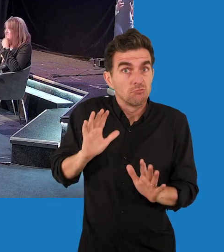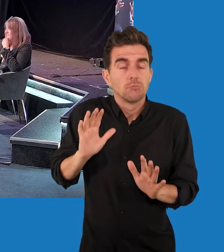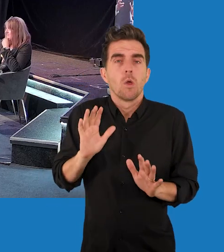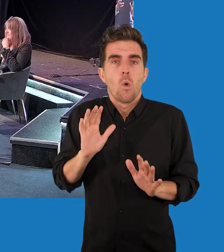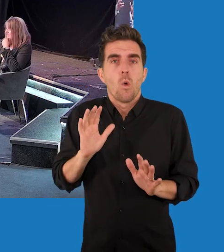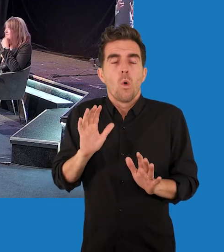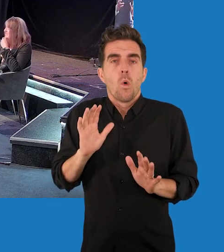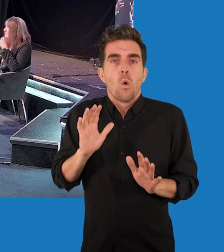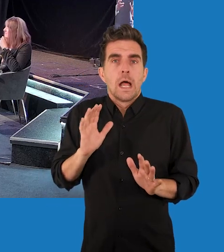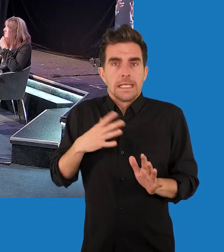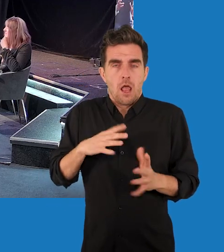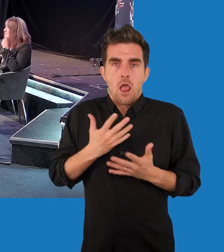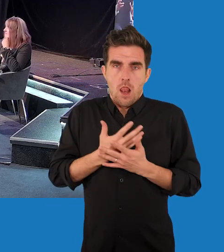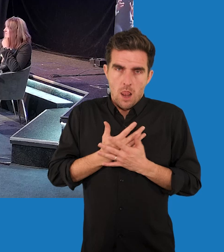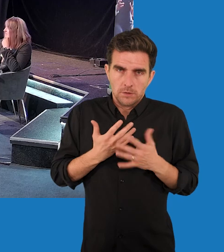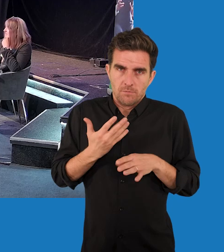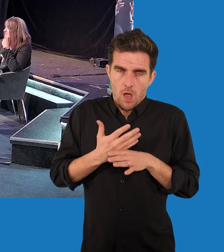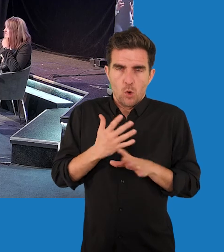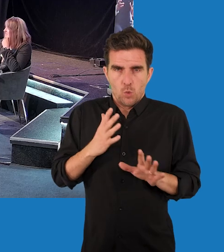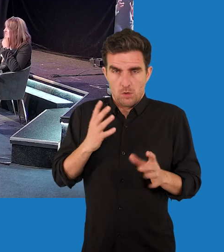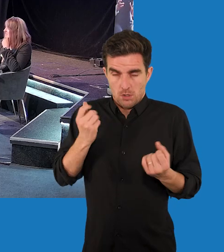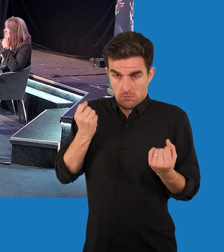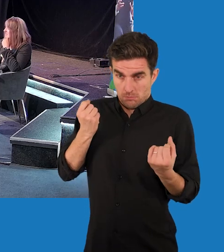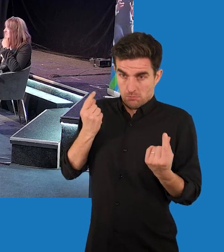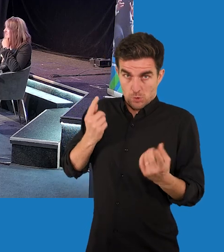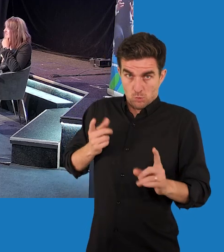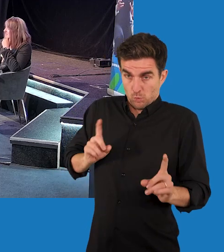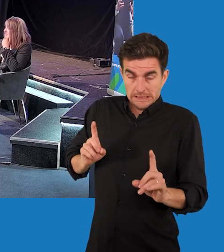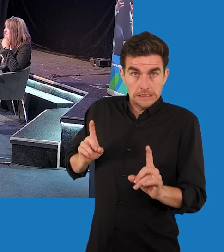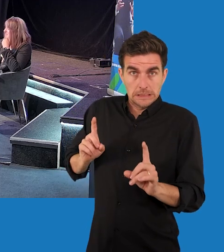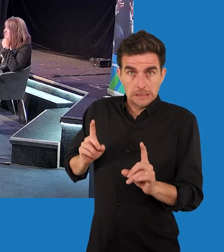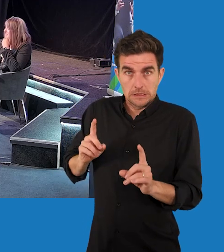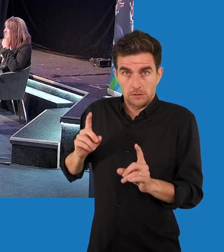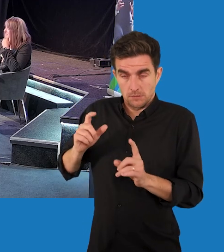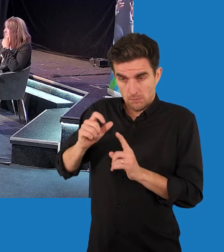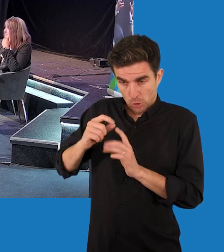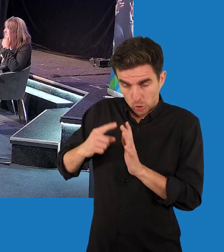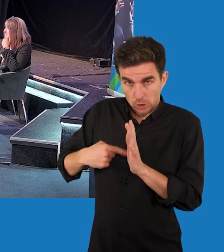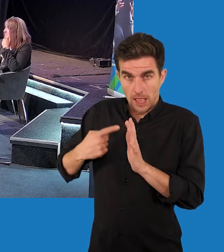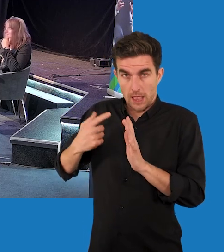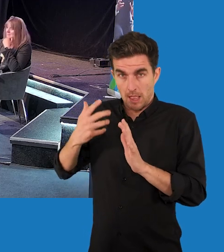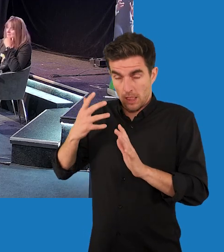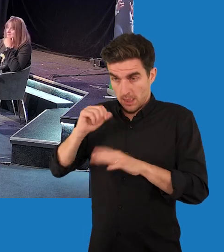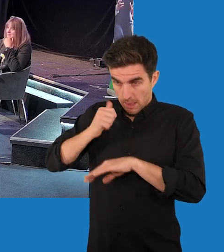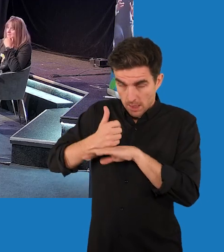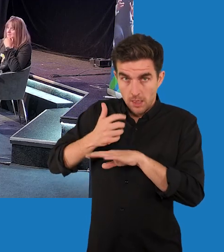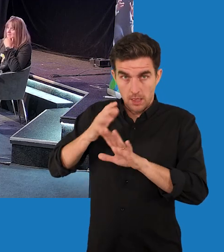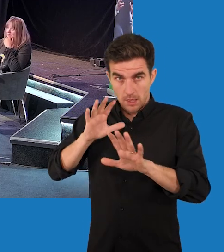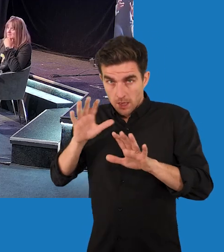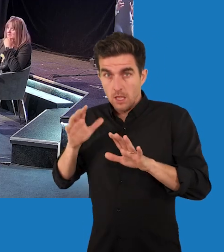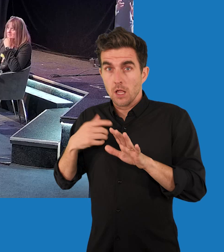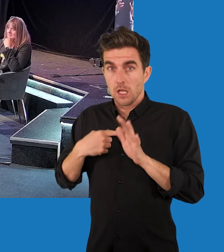to engage. So we've put a lot of work into trying to understand that. Projects like